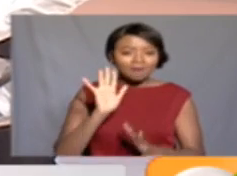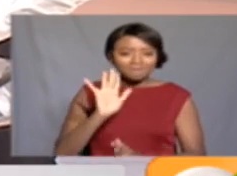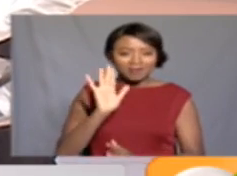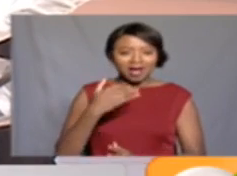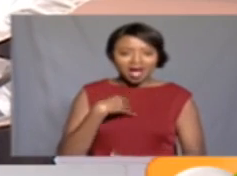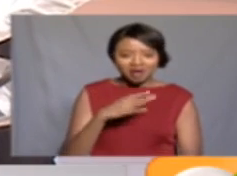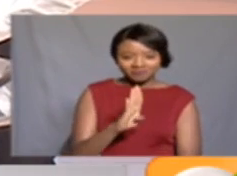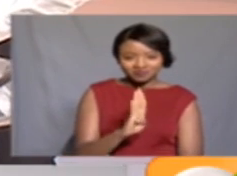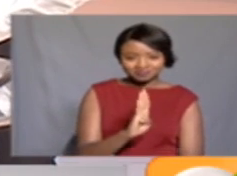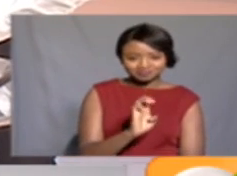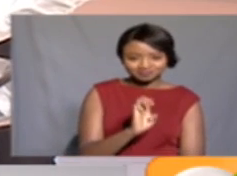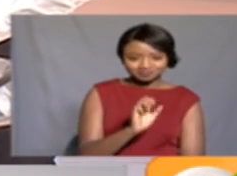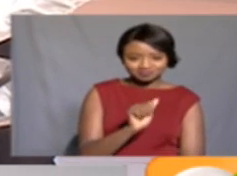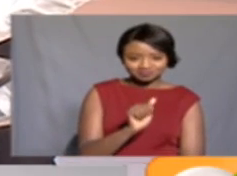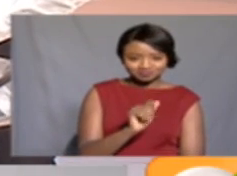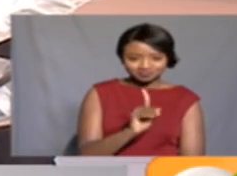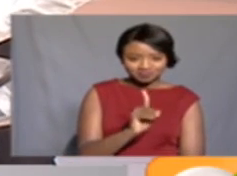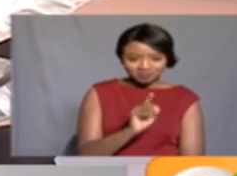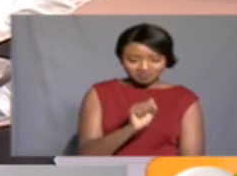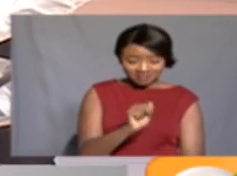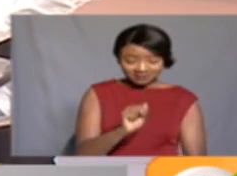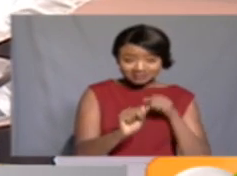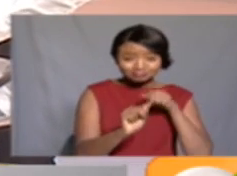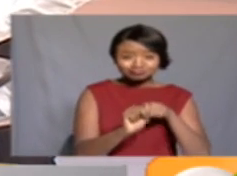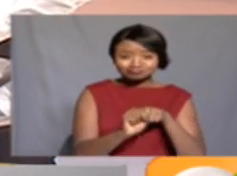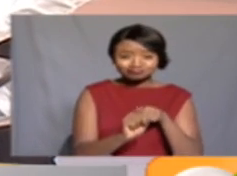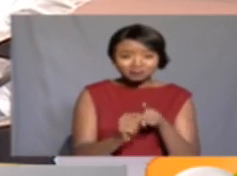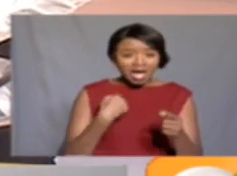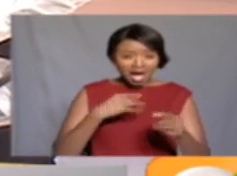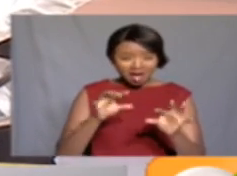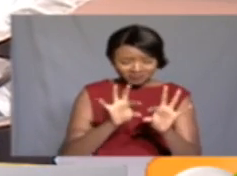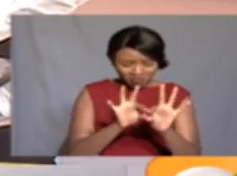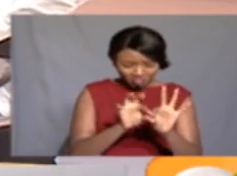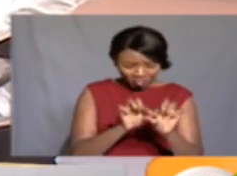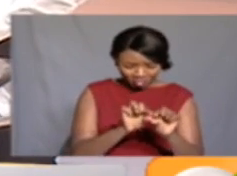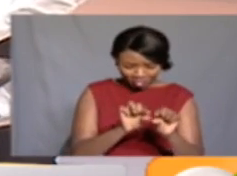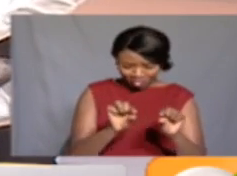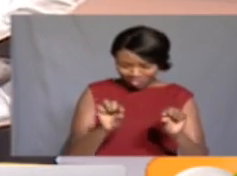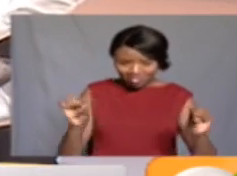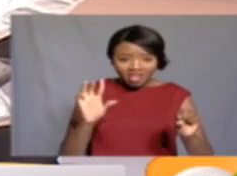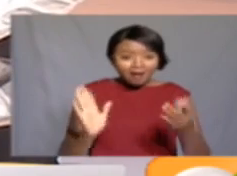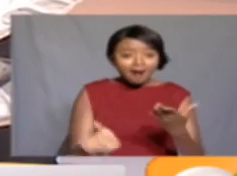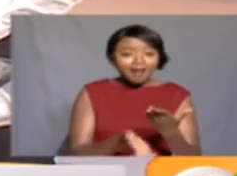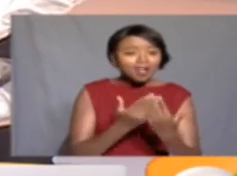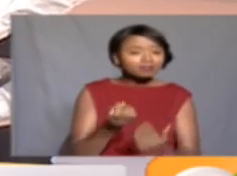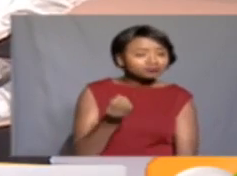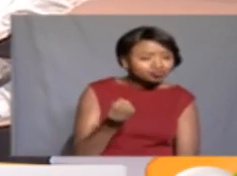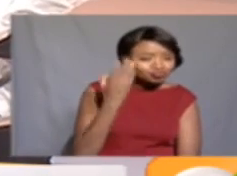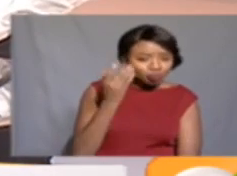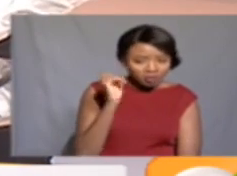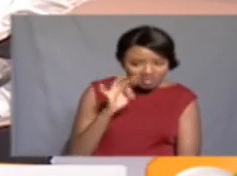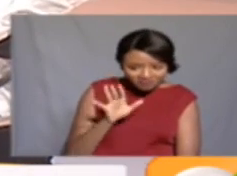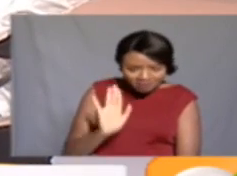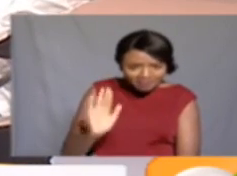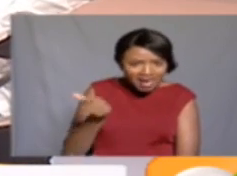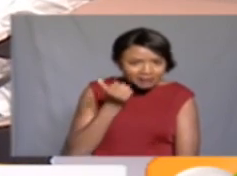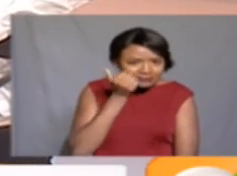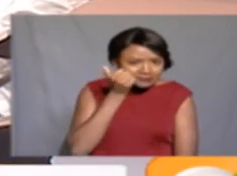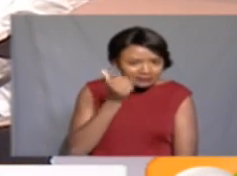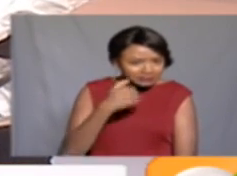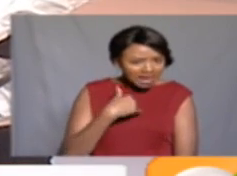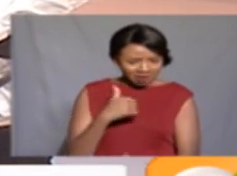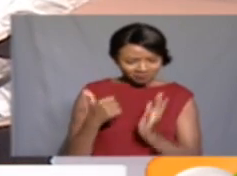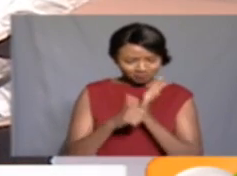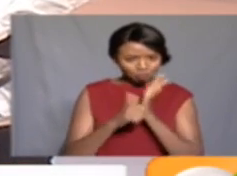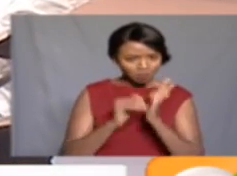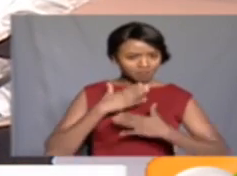known as Ngakoromwa, a string of beads is being used to diagnose pneumonia and make a referral before